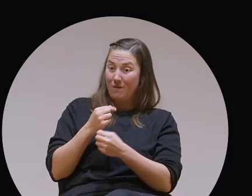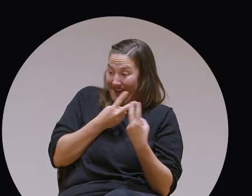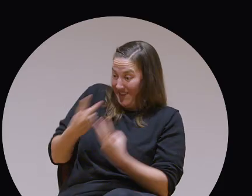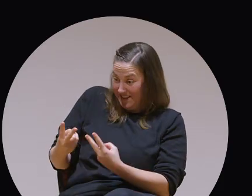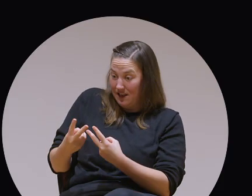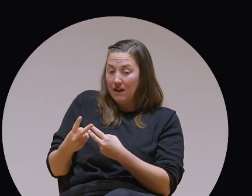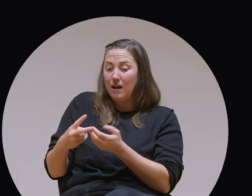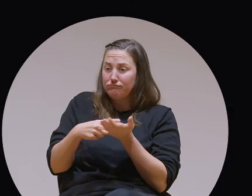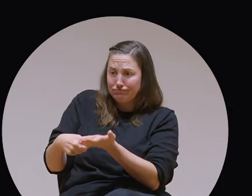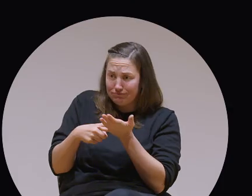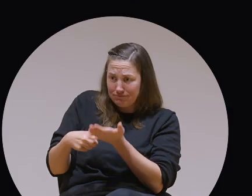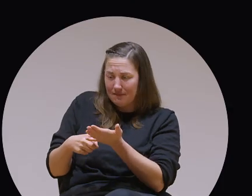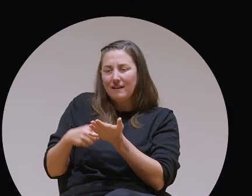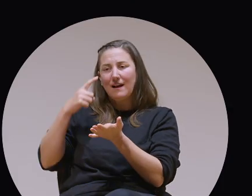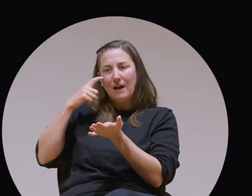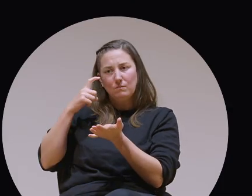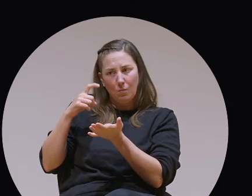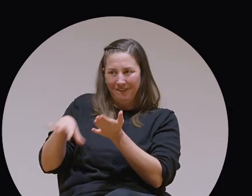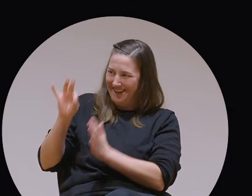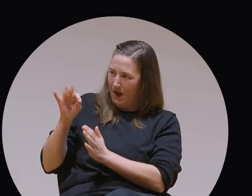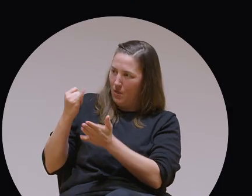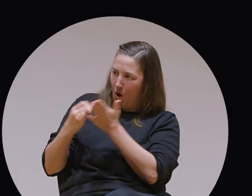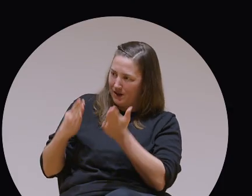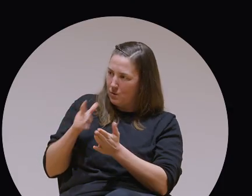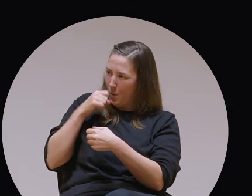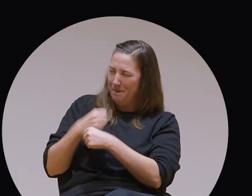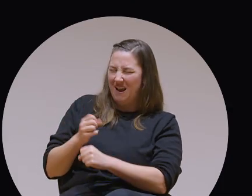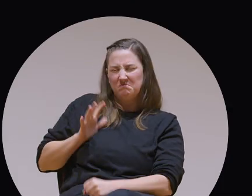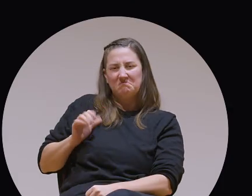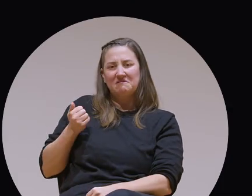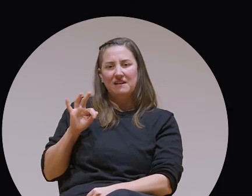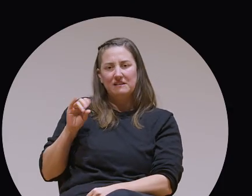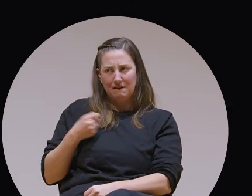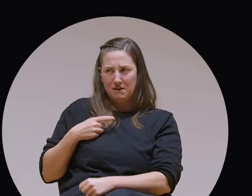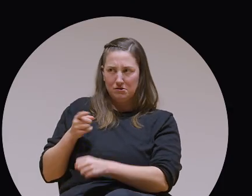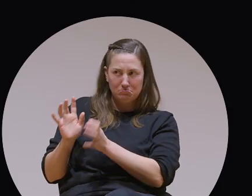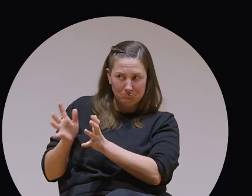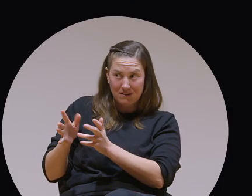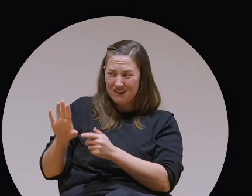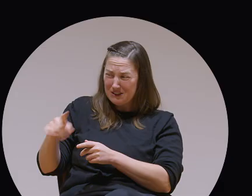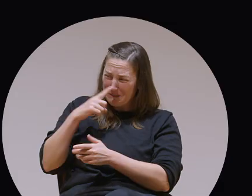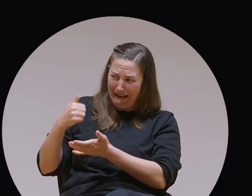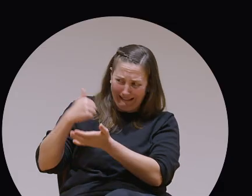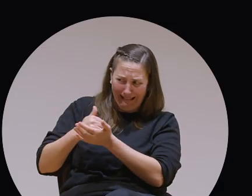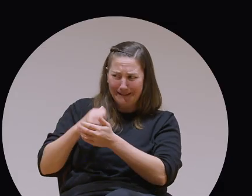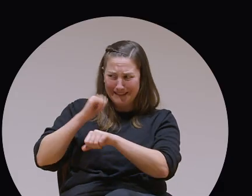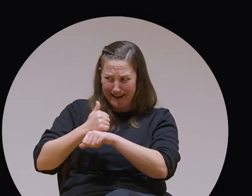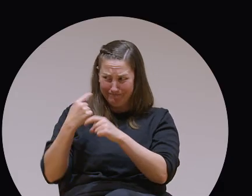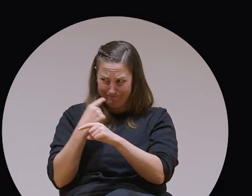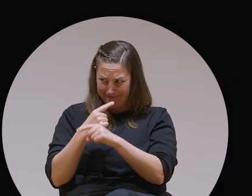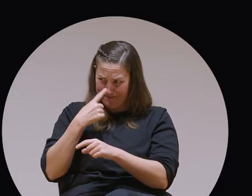we found the descendants of the artists who created these panels back in the 1970s. And we said, can you please help us to reinstall them?